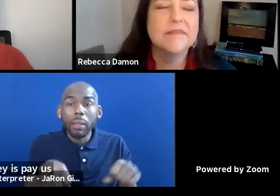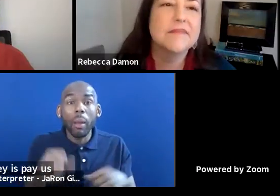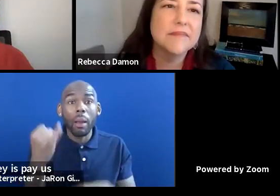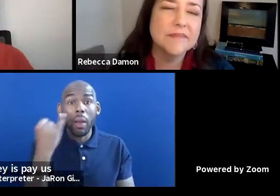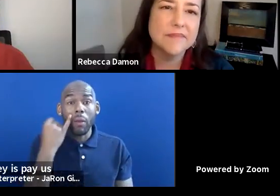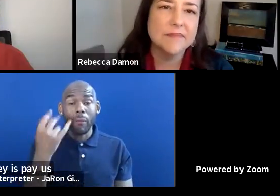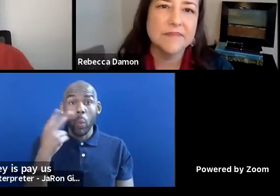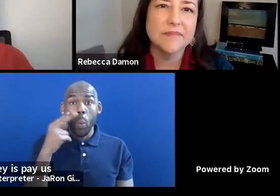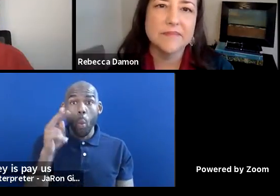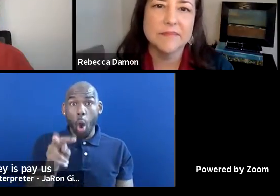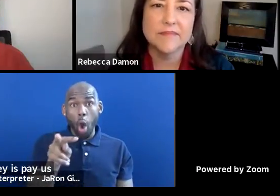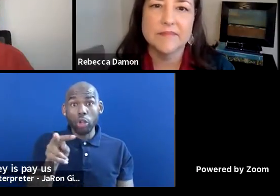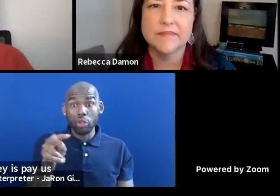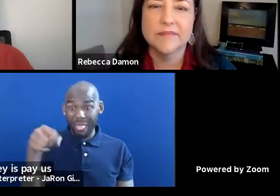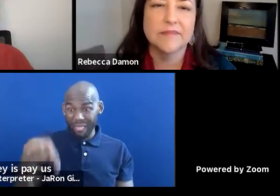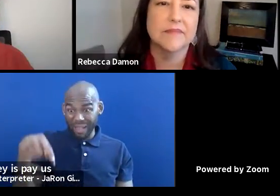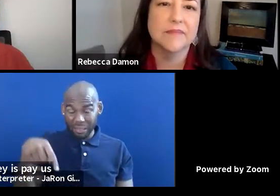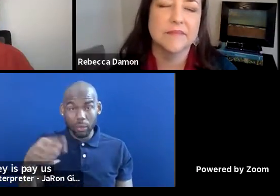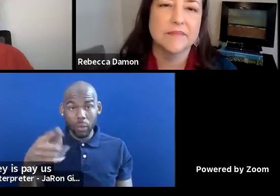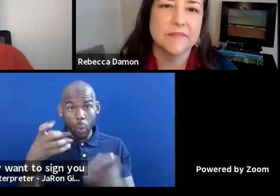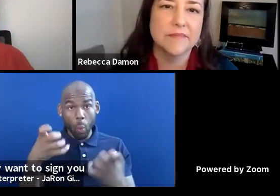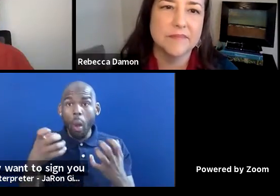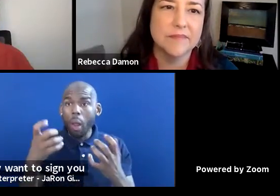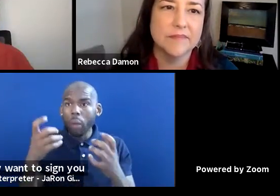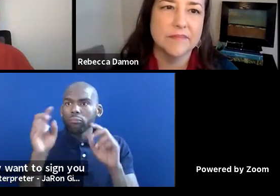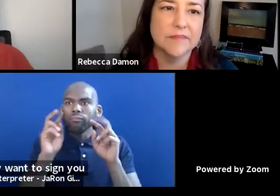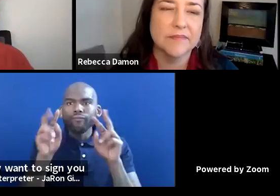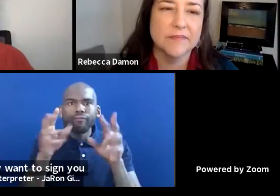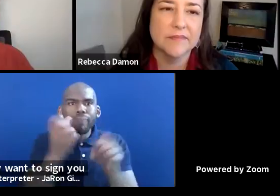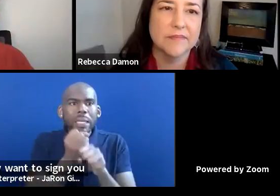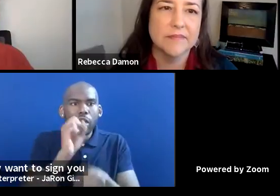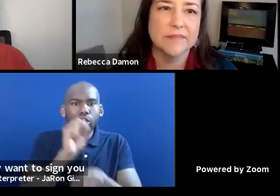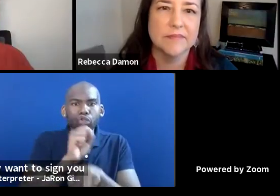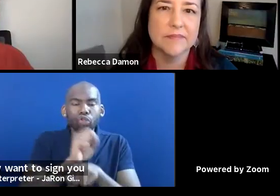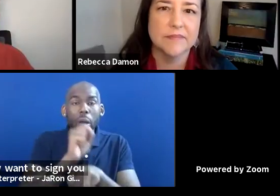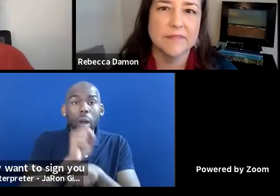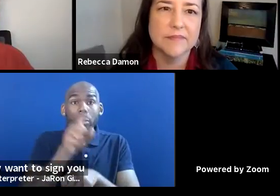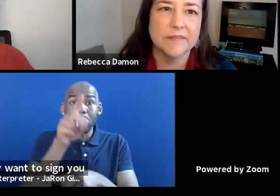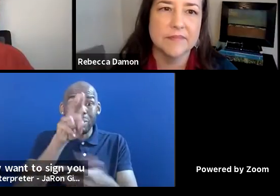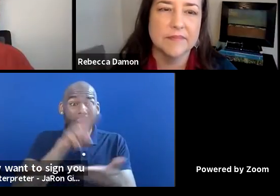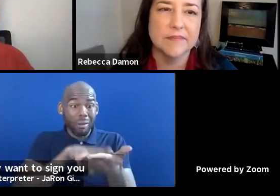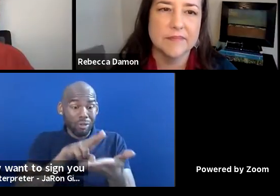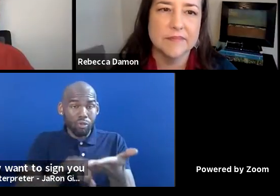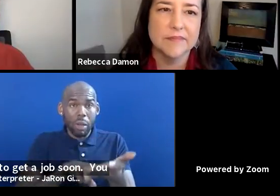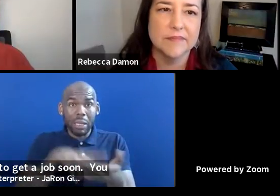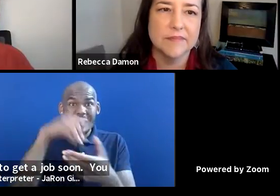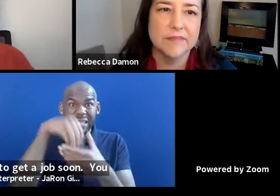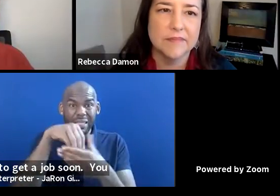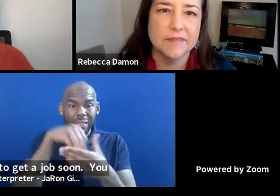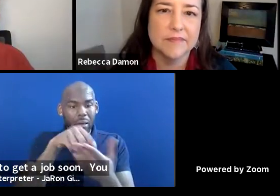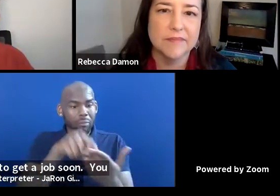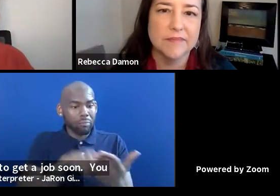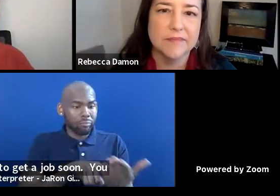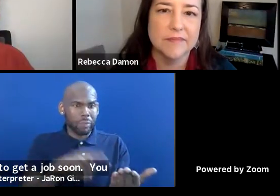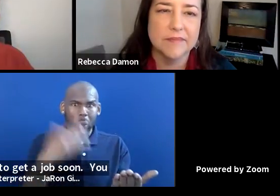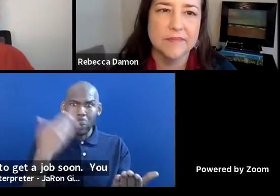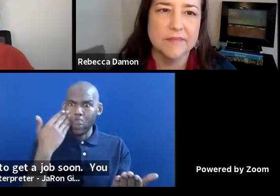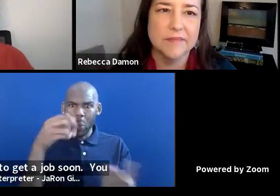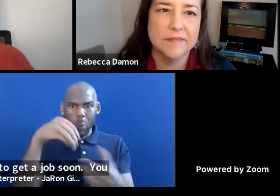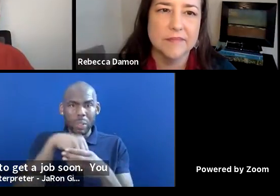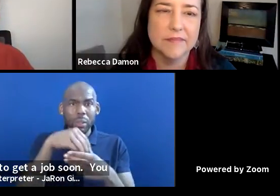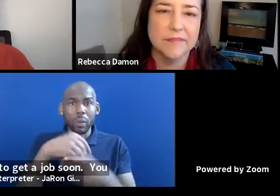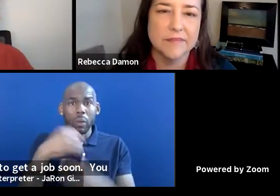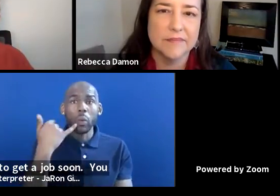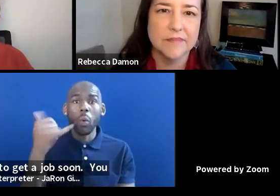you're going to be going out to get a job soon and you're going to probably get a contract to sign, you won't know what's in the contract, but you can call SAG-AFTRA. We can look at the